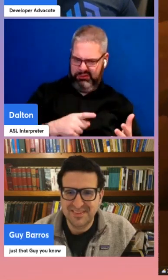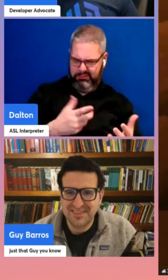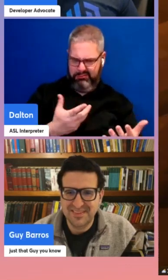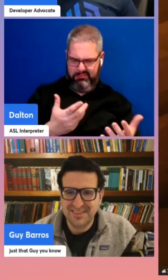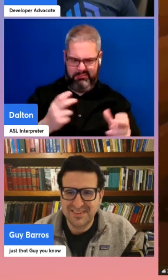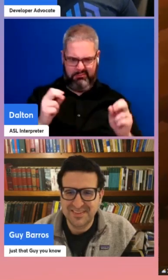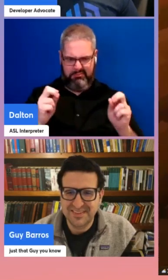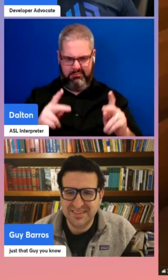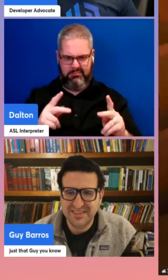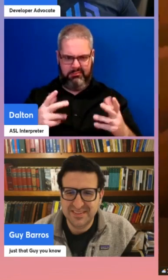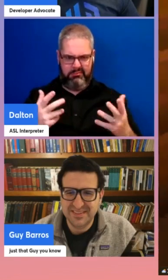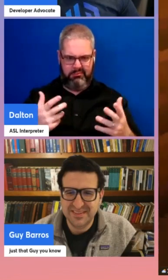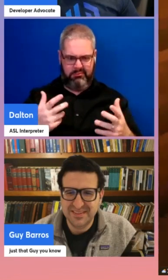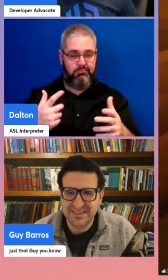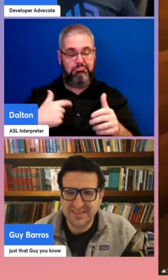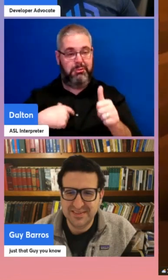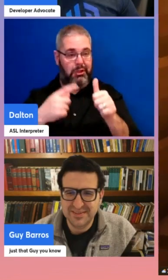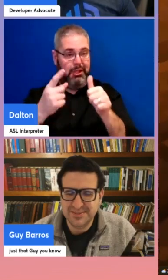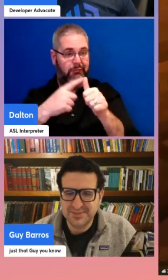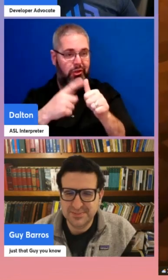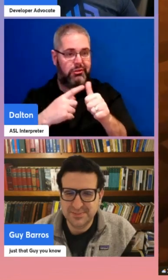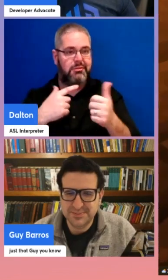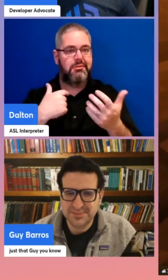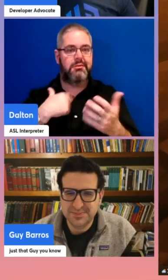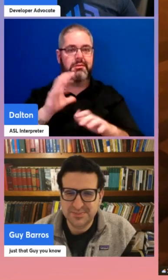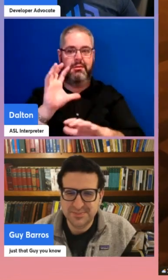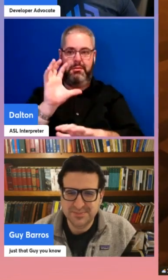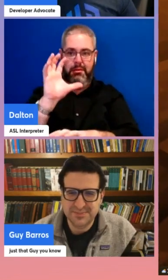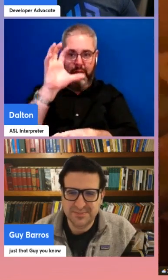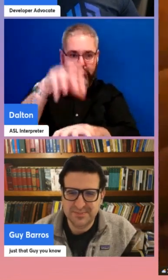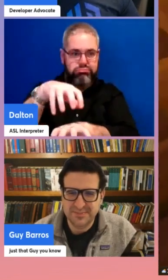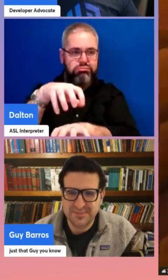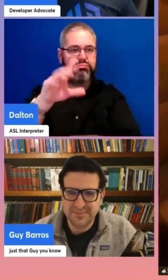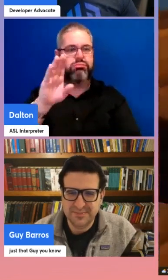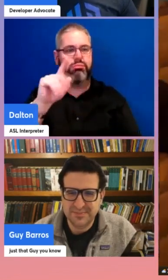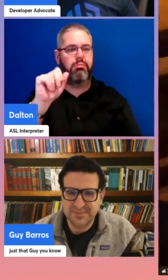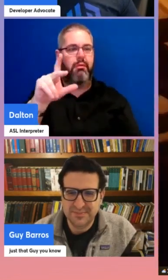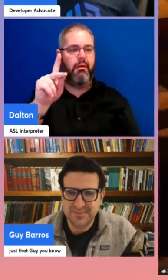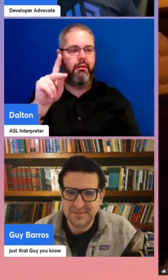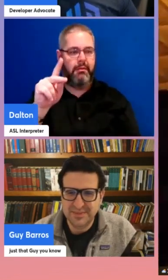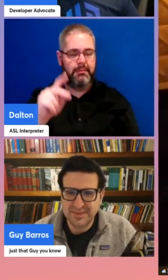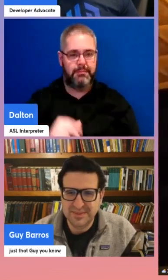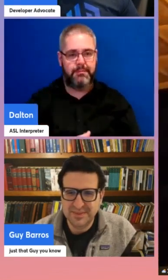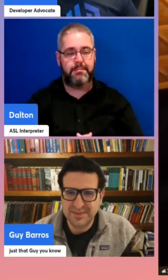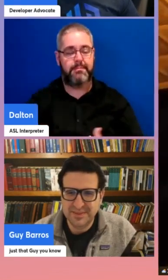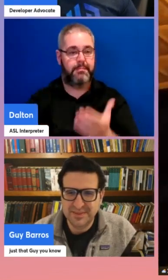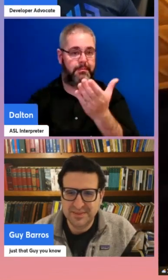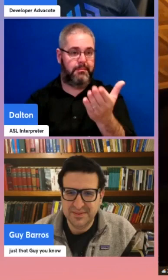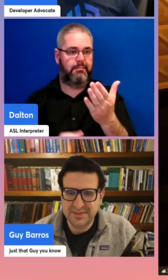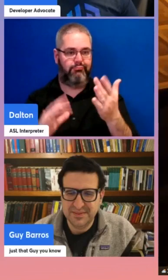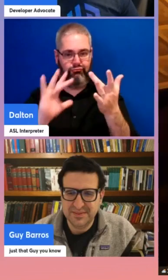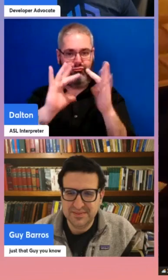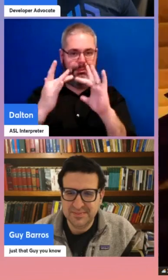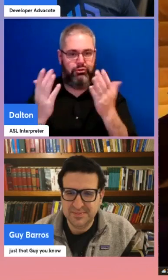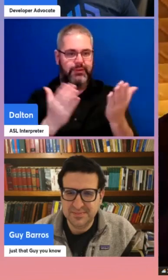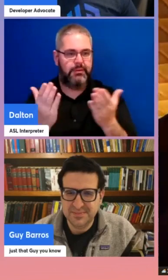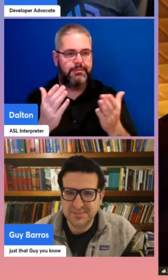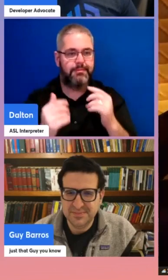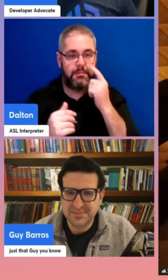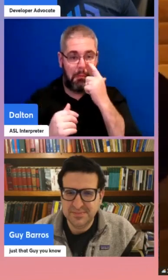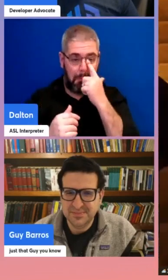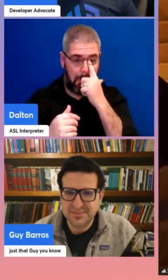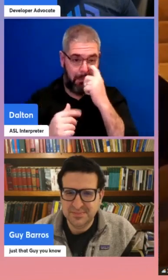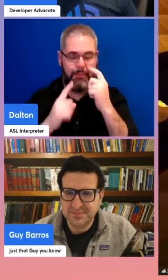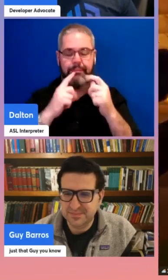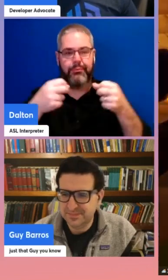not. The first thing I'm going to do is I'm going to put down a block, a Minecraft block there. And this is going to be my web server. So I'm using some code